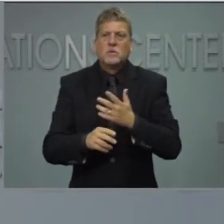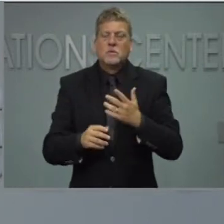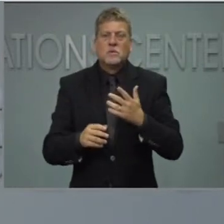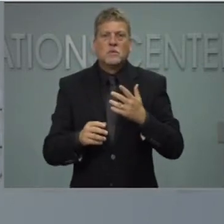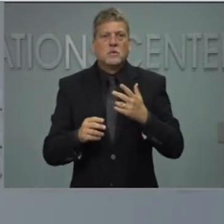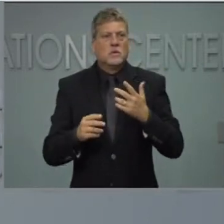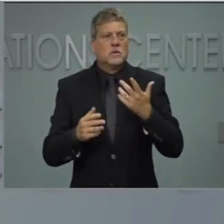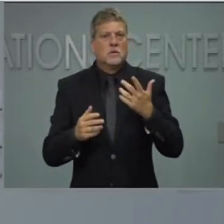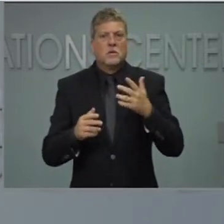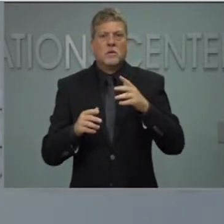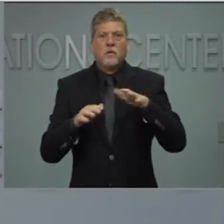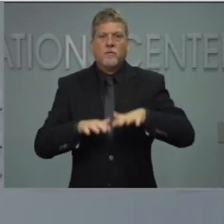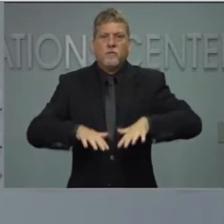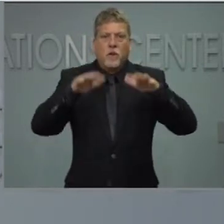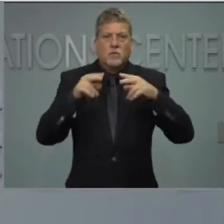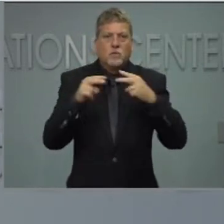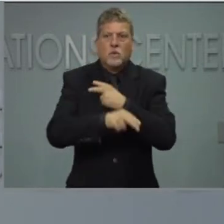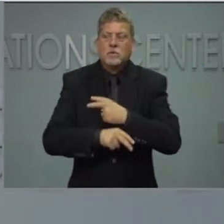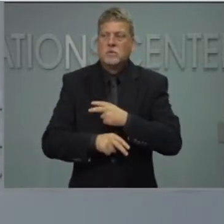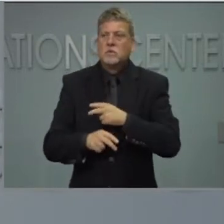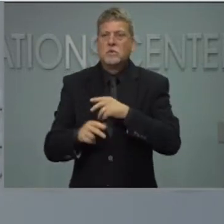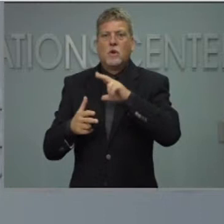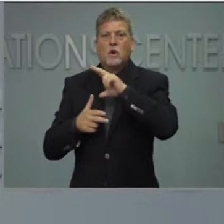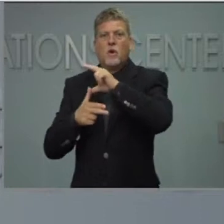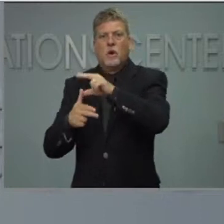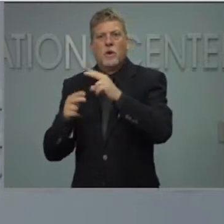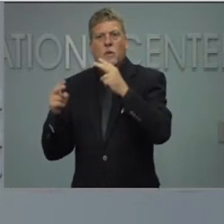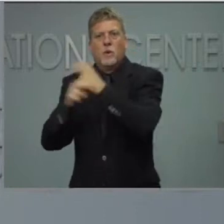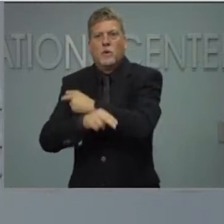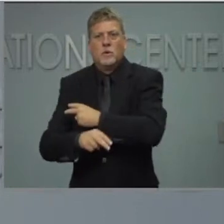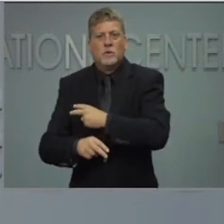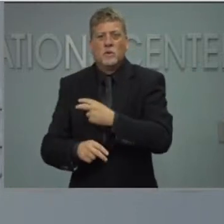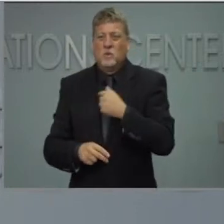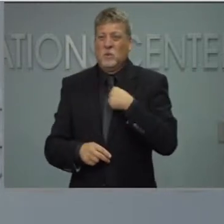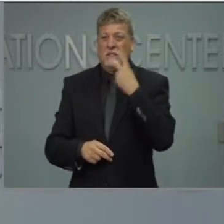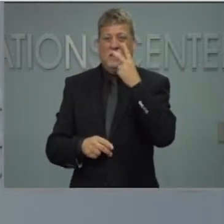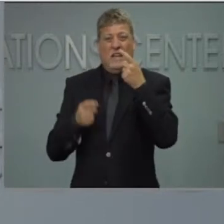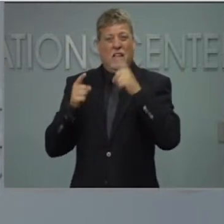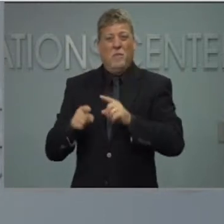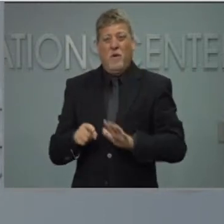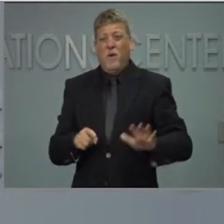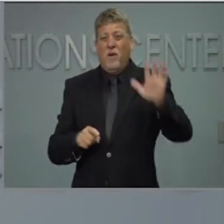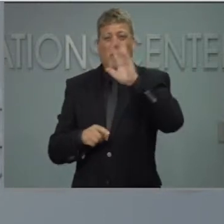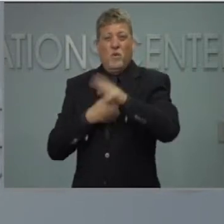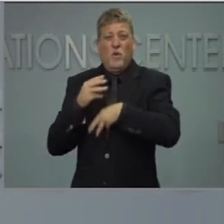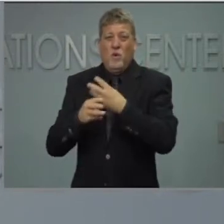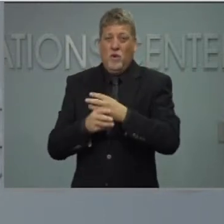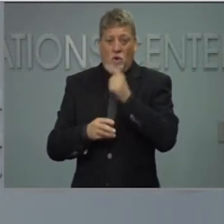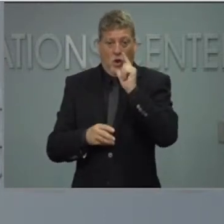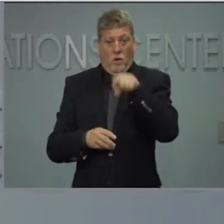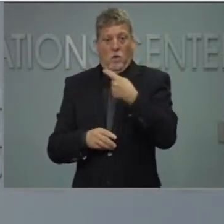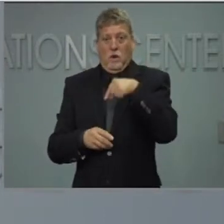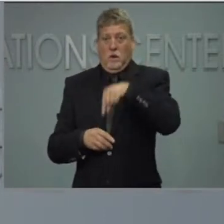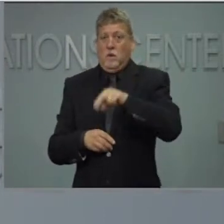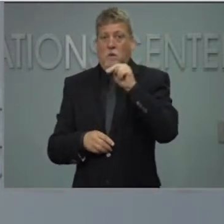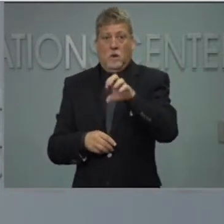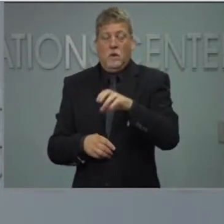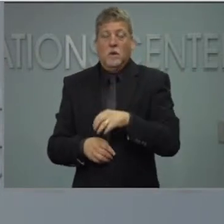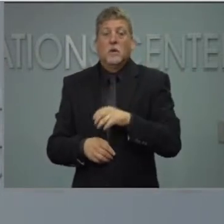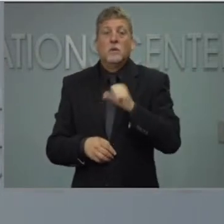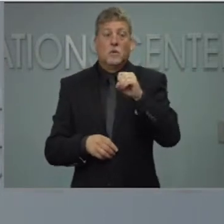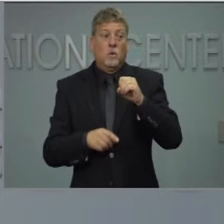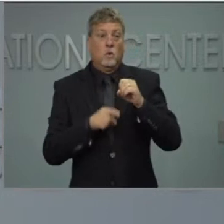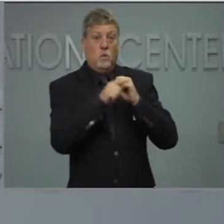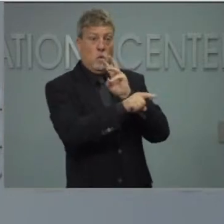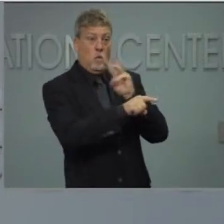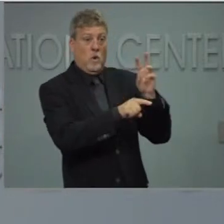month that goes by of things that are happening not only in our state but across the world. So as we rebuild, we